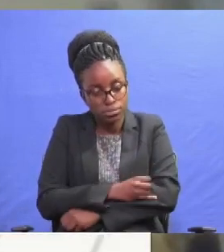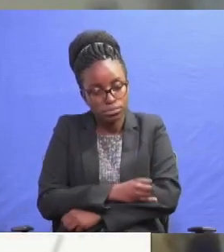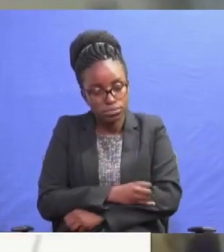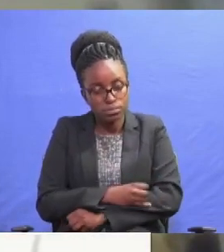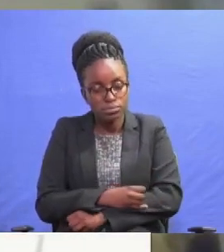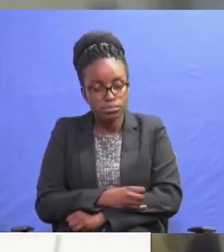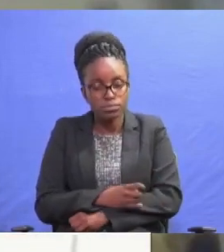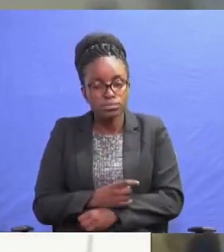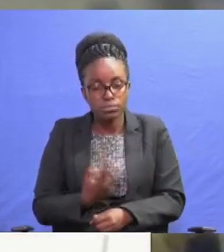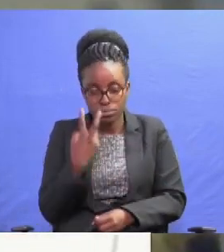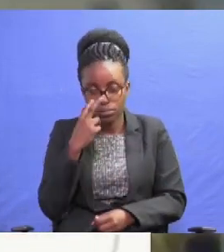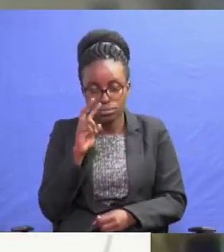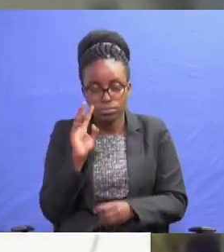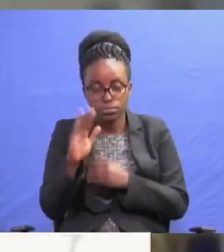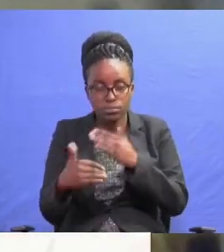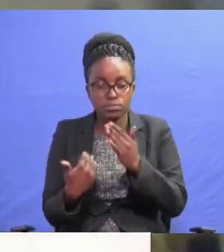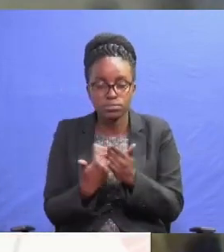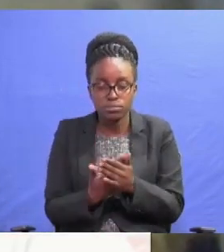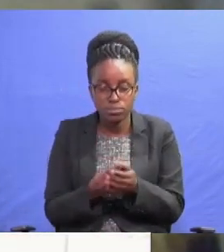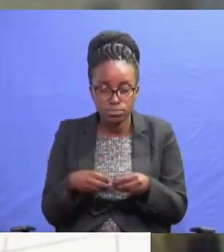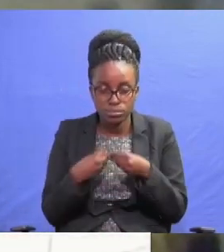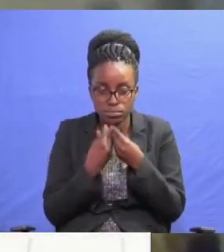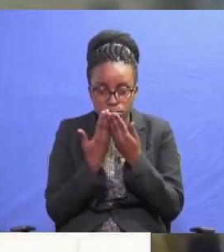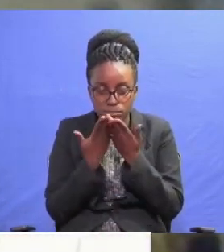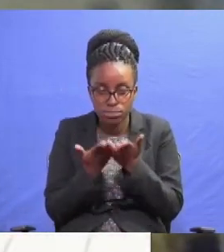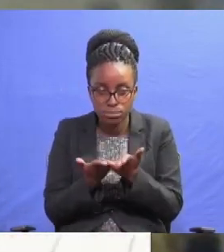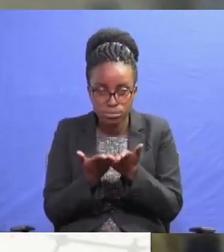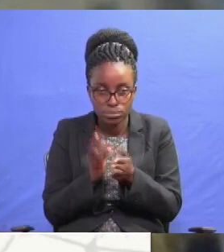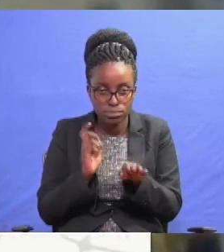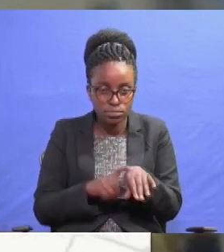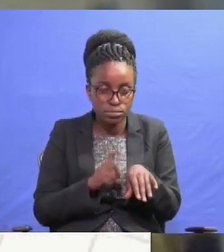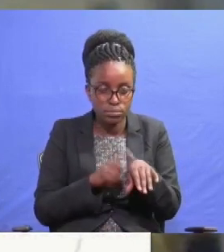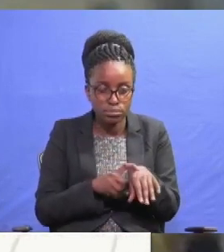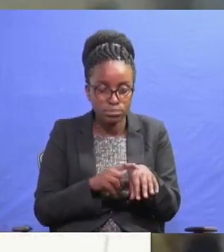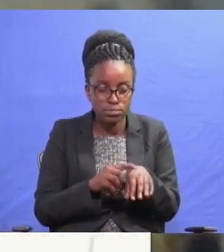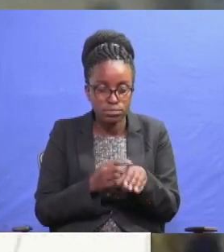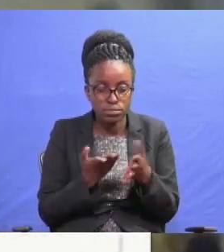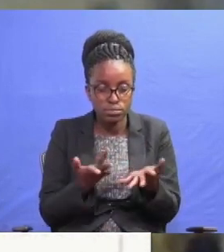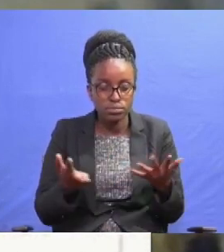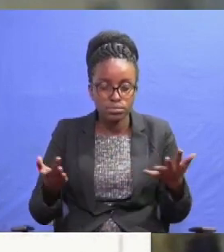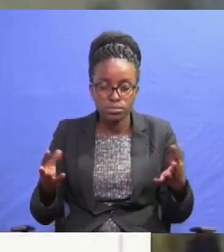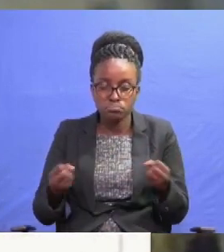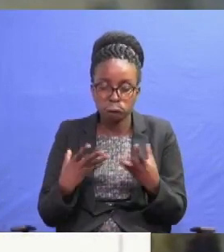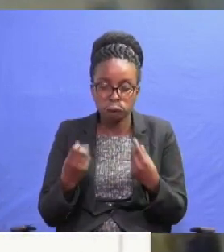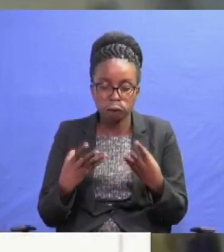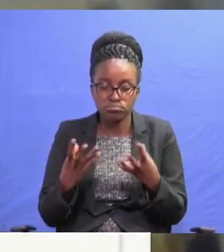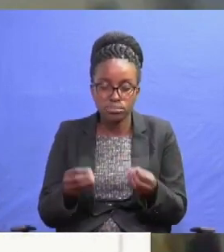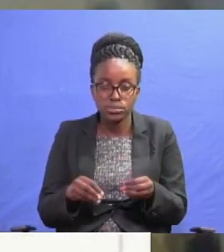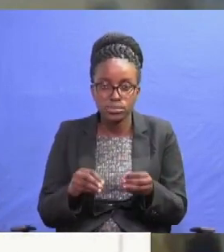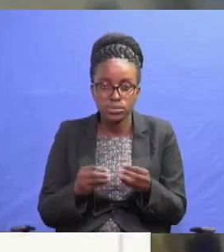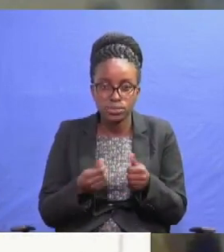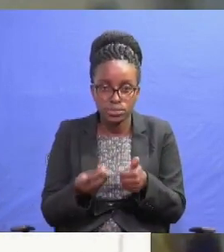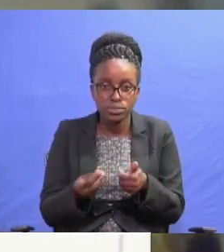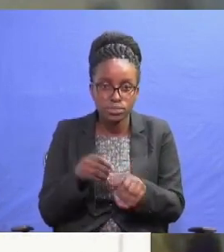of responding, and there's no investment on them. There is a lot of resources that is being spent on them. So the question